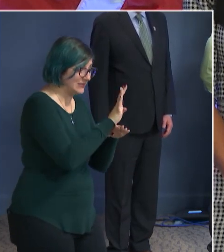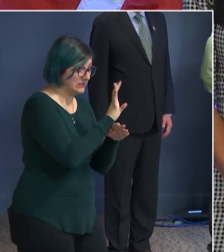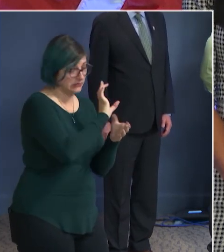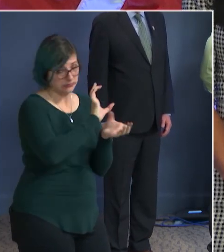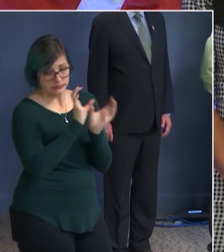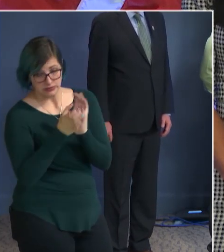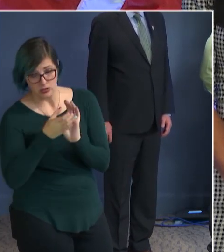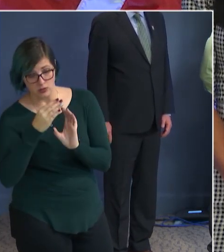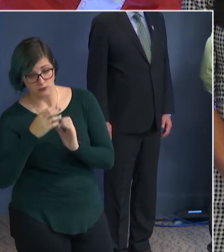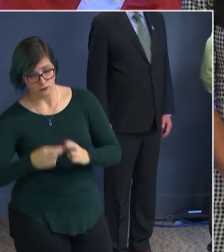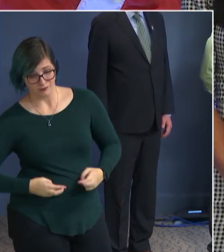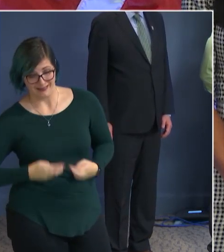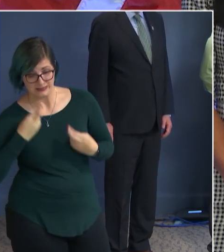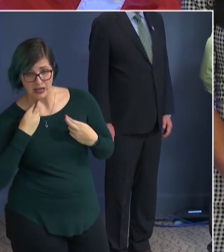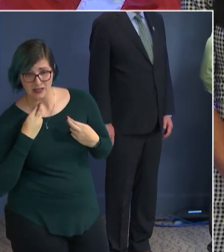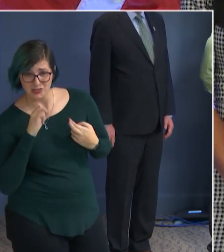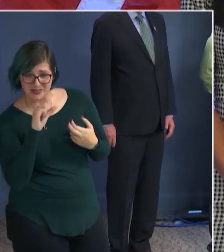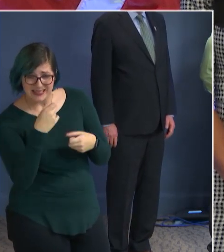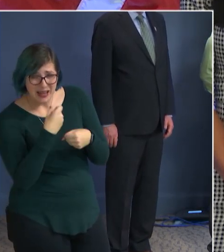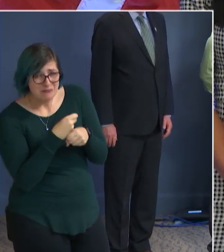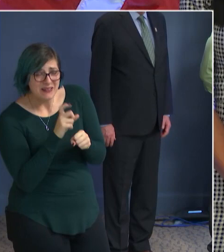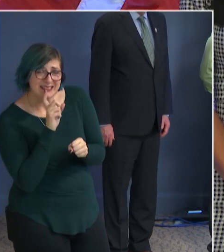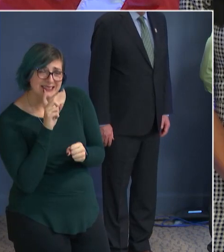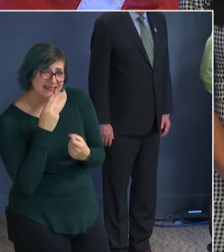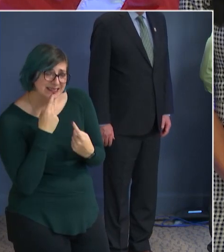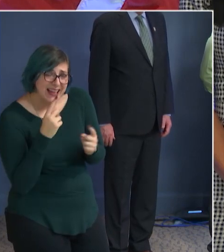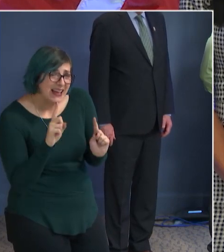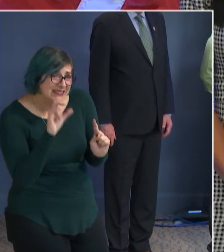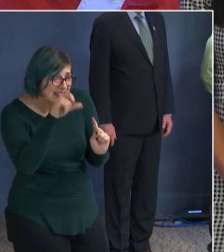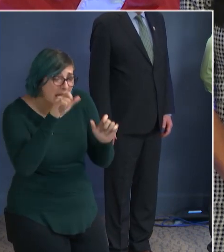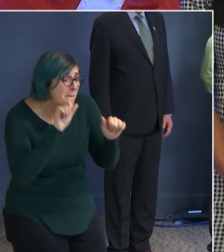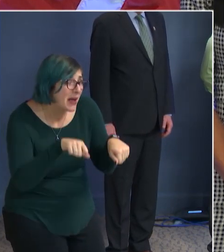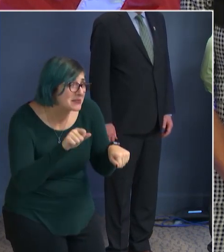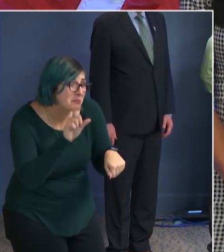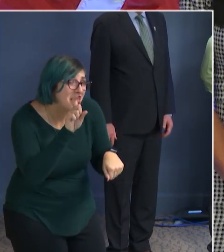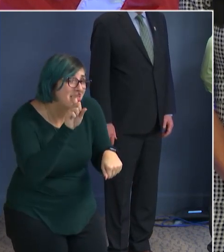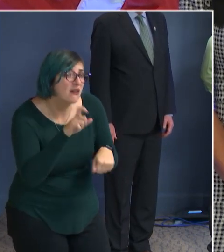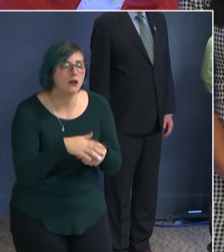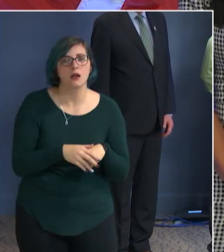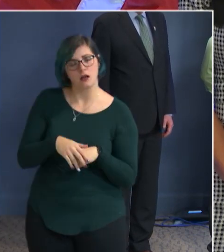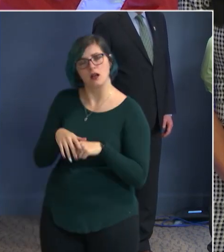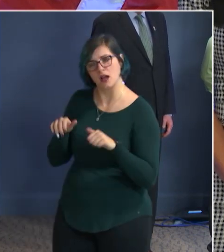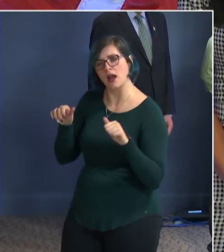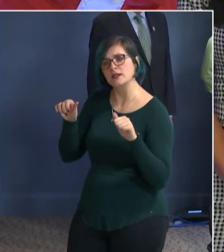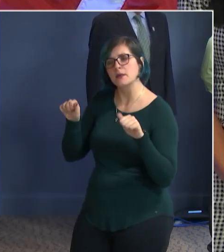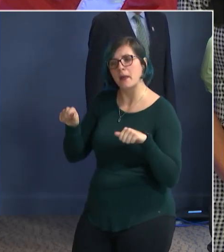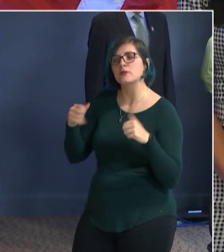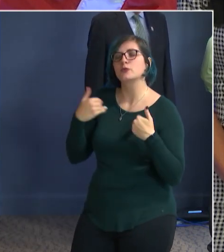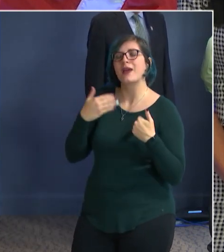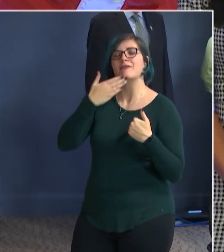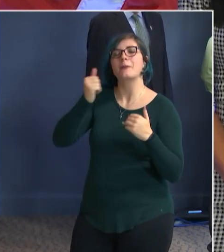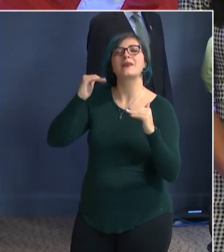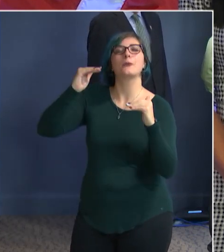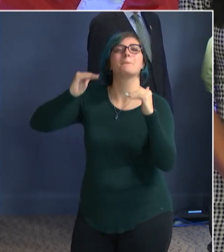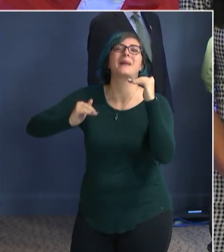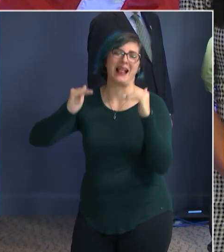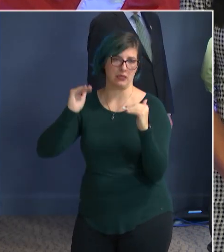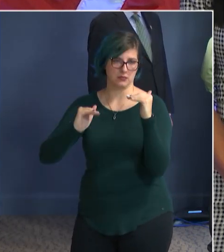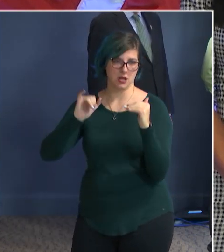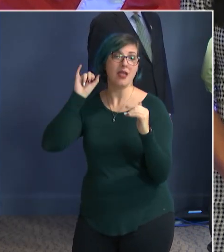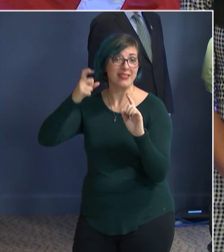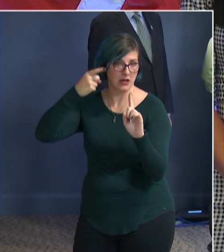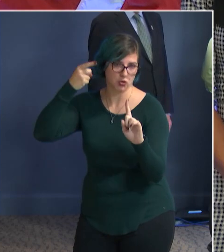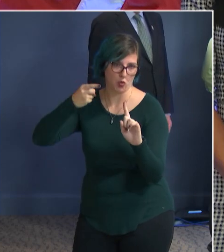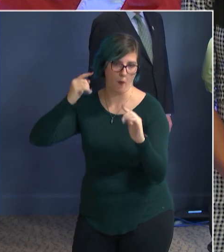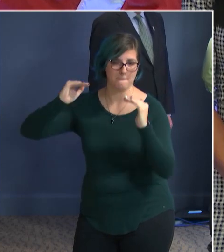to a residential downtown? Is it possible to do it? It's possible to have a better balance, and that's what we're shooting for.